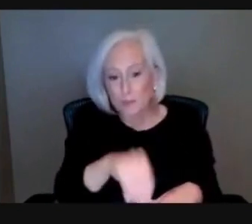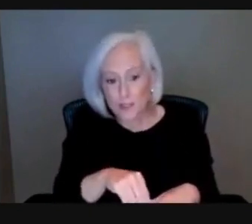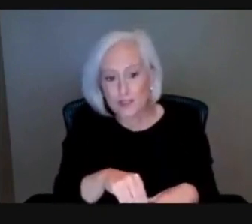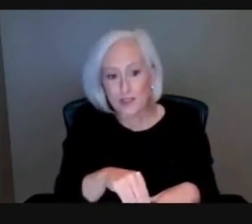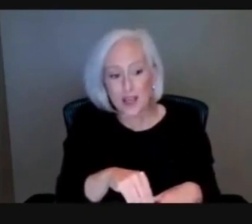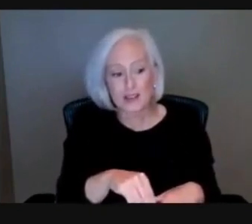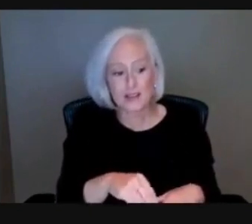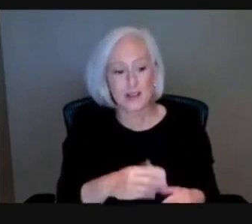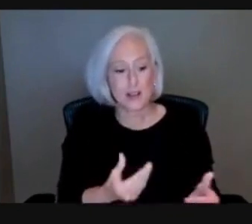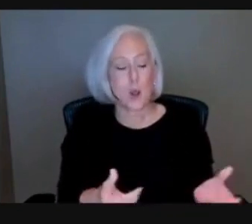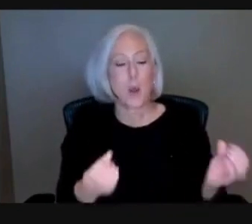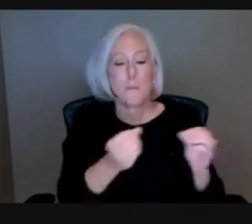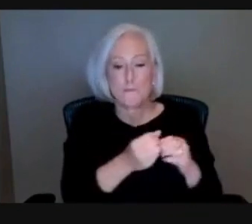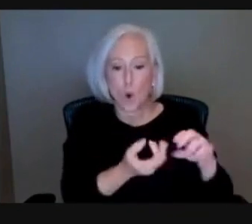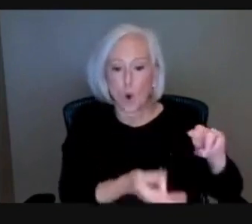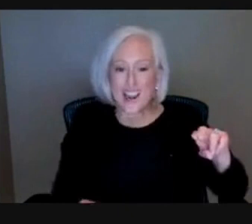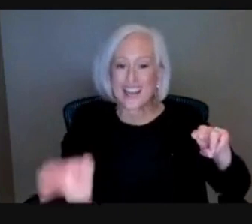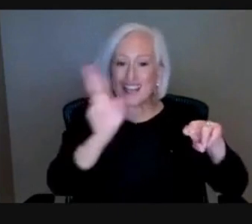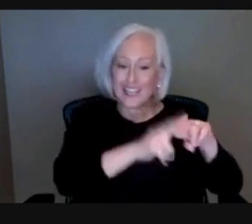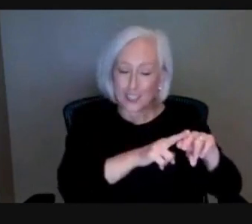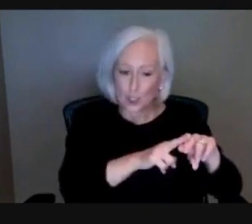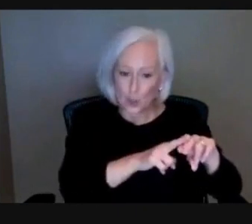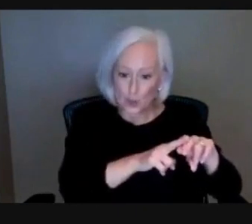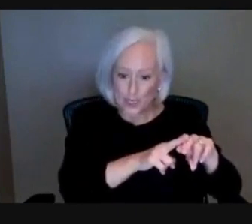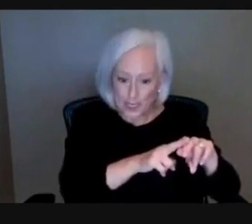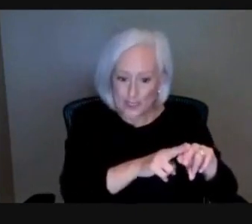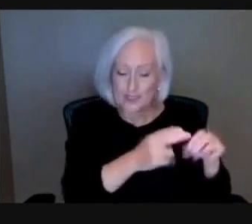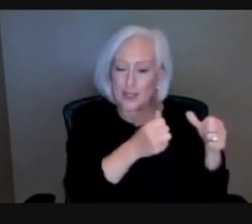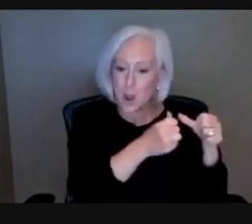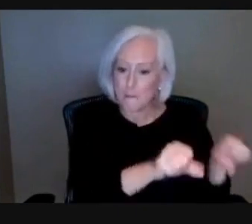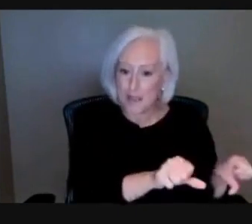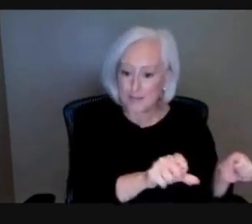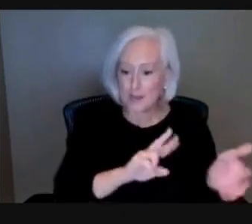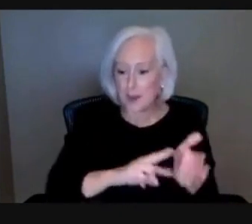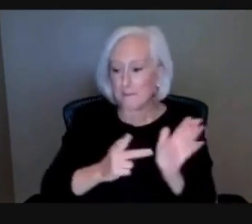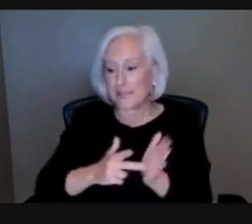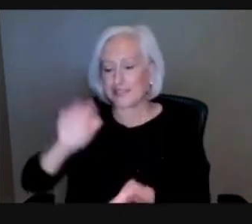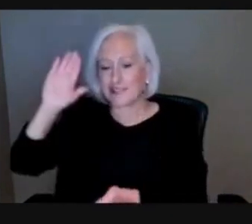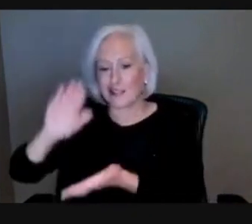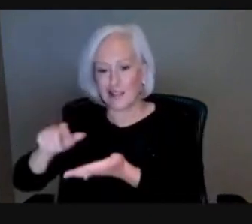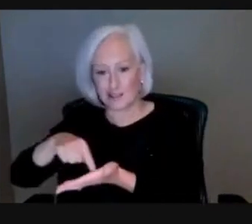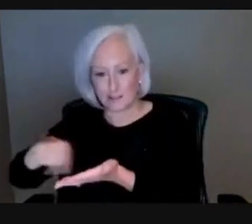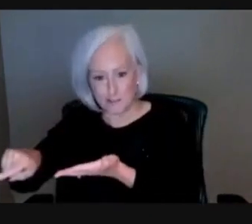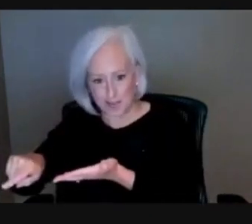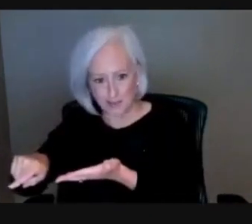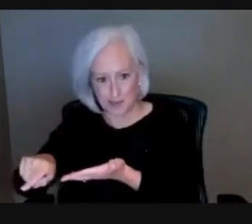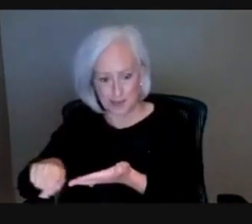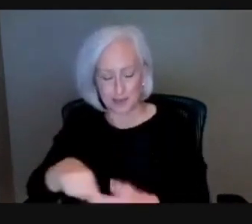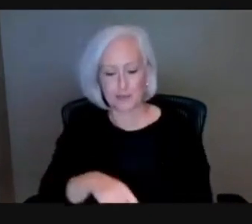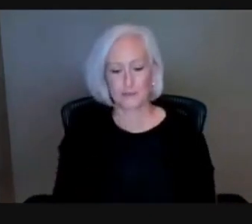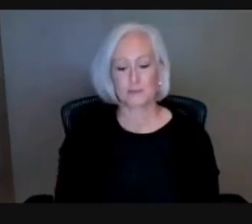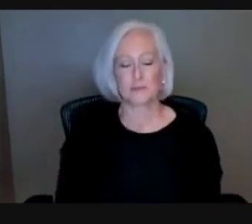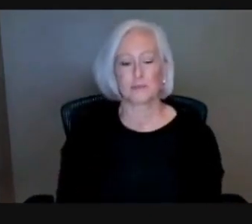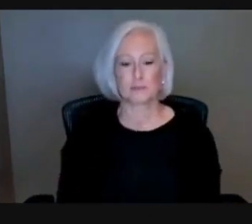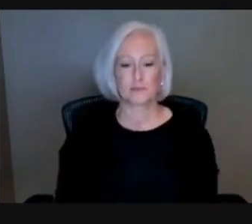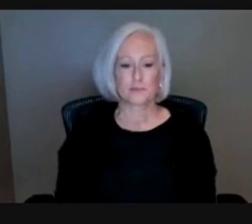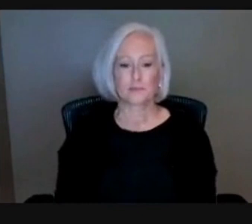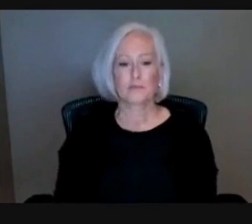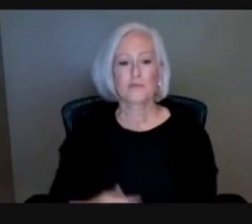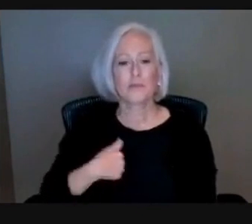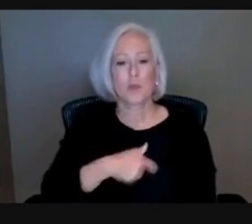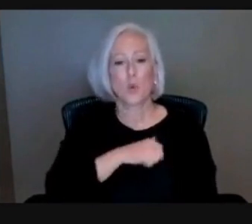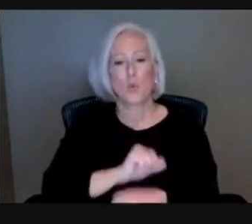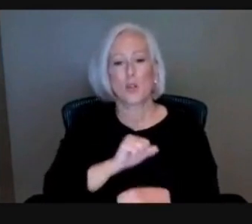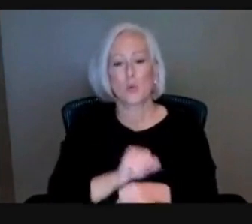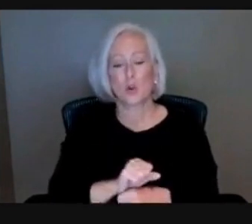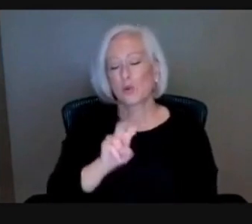the end goal is to get you that lowest payment possible. So we do work with organizations such as